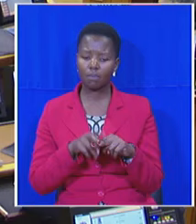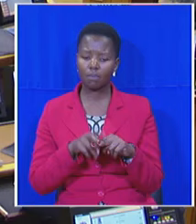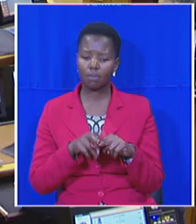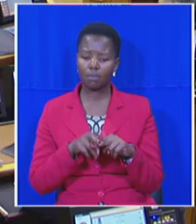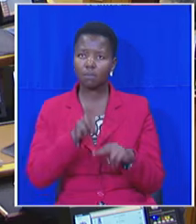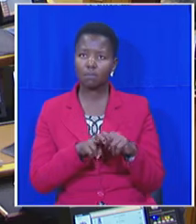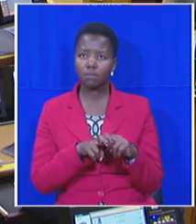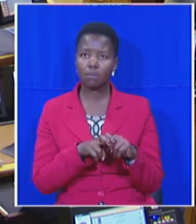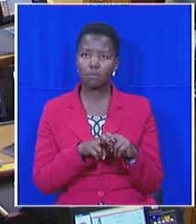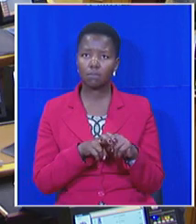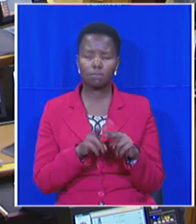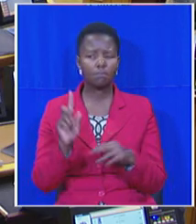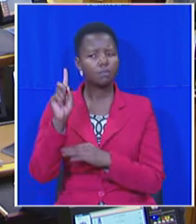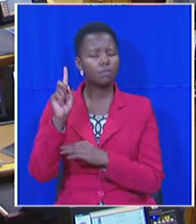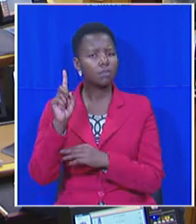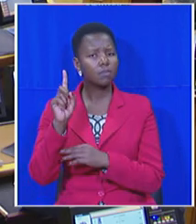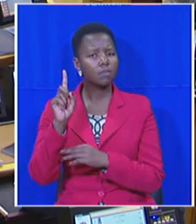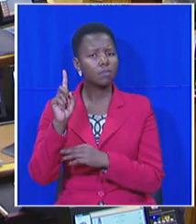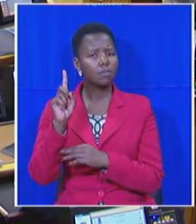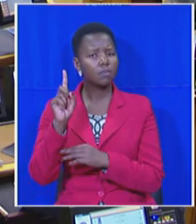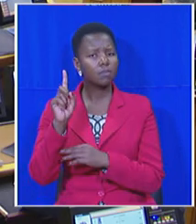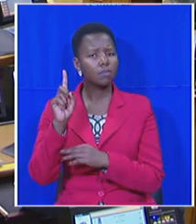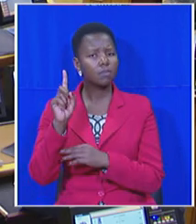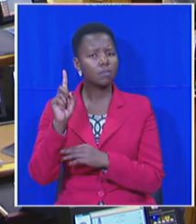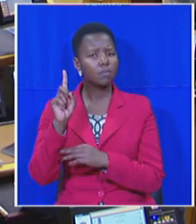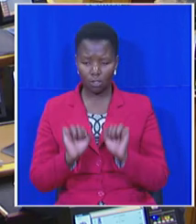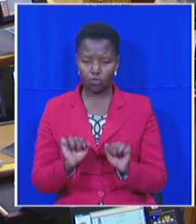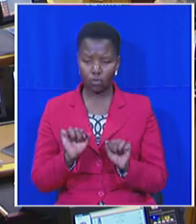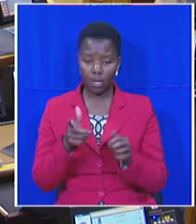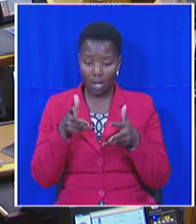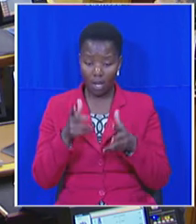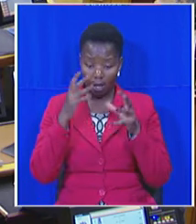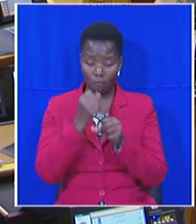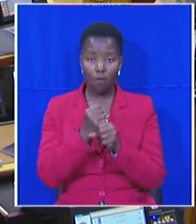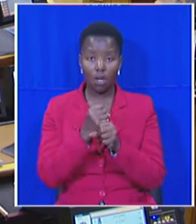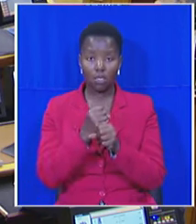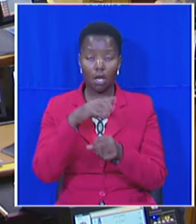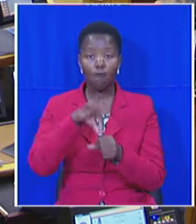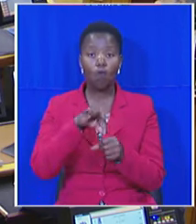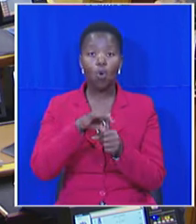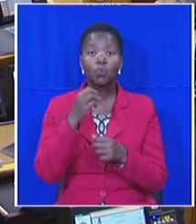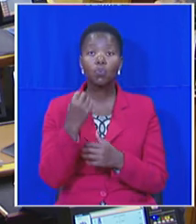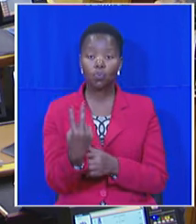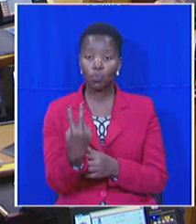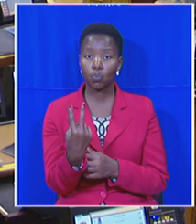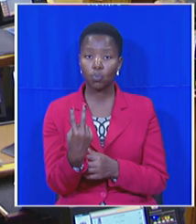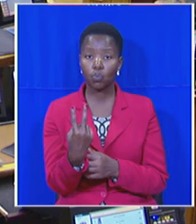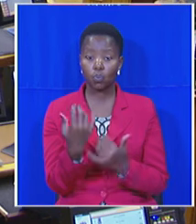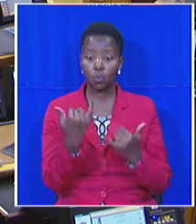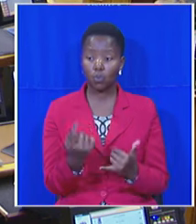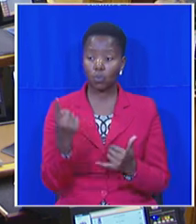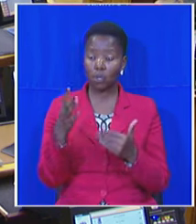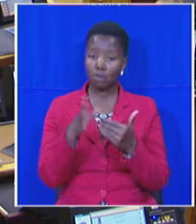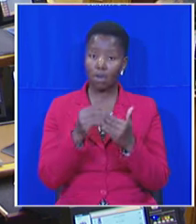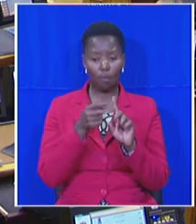seat. Yes, Honorable Member. Yes, Chairperson, we are dealing with vote 2. So the member is really